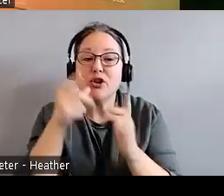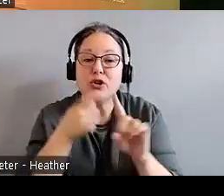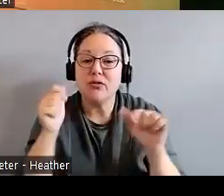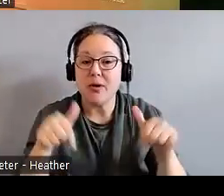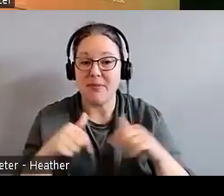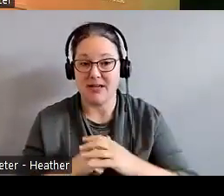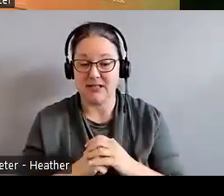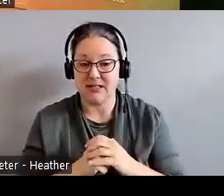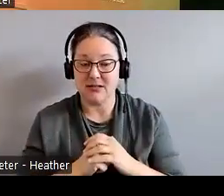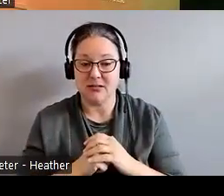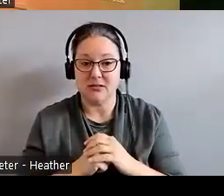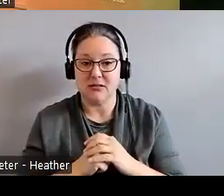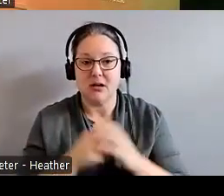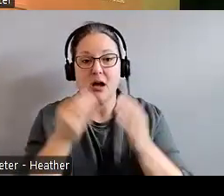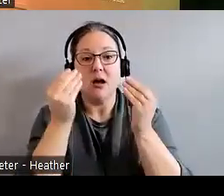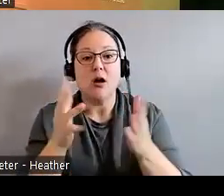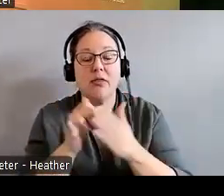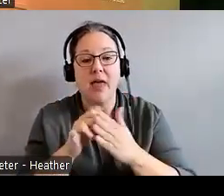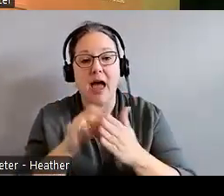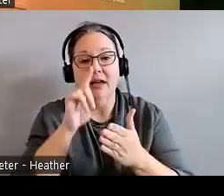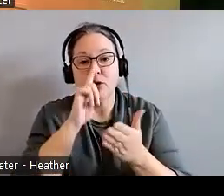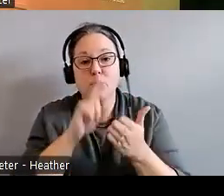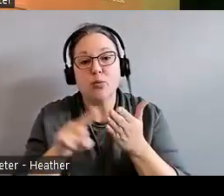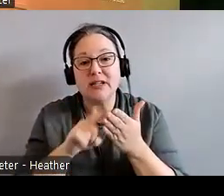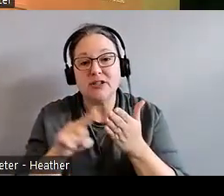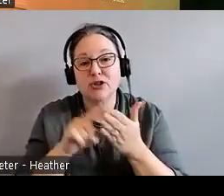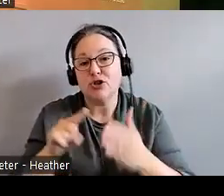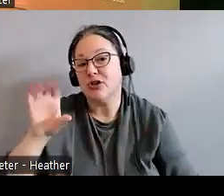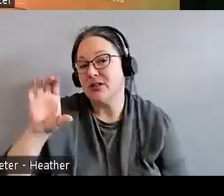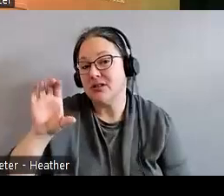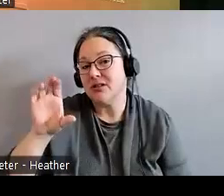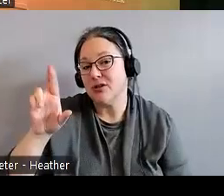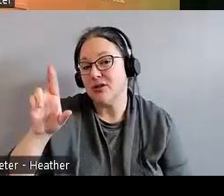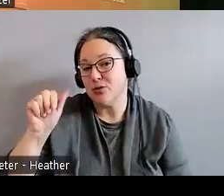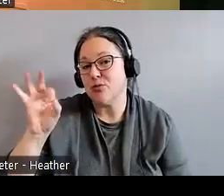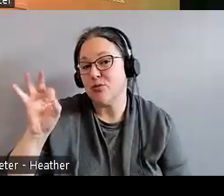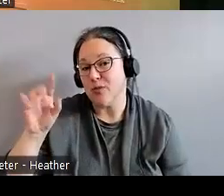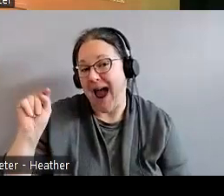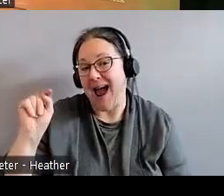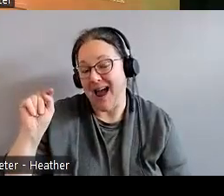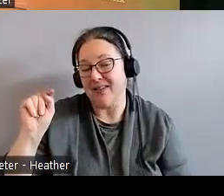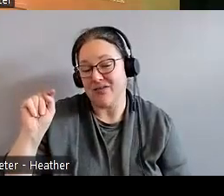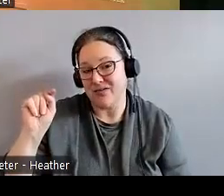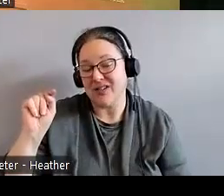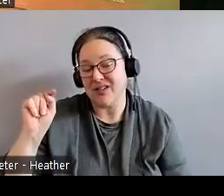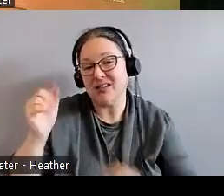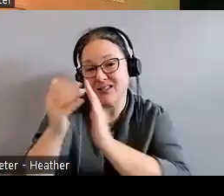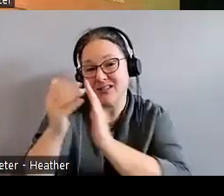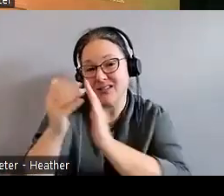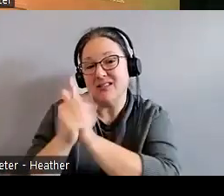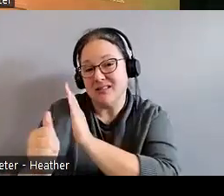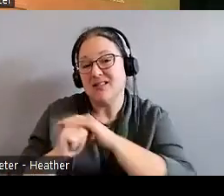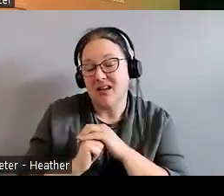One is that research is a craftsmanship. It's a craft. It takes years